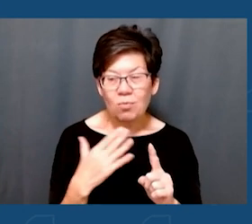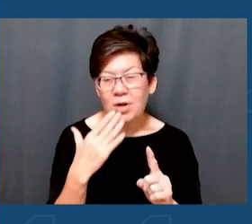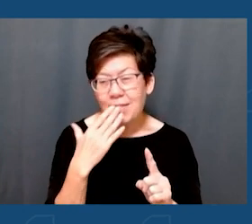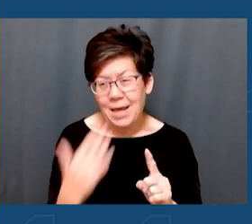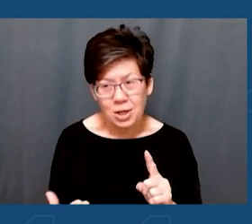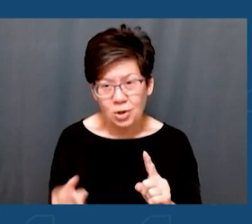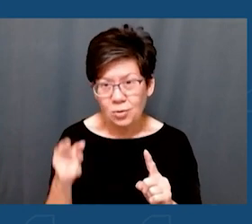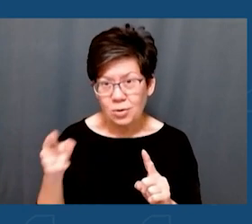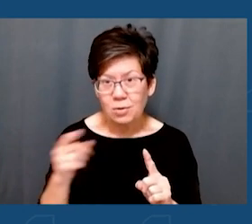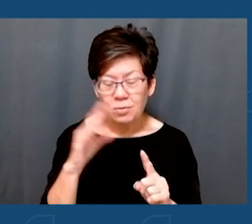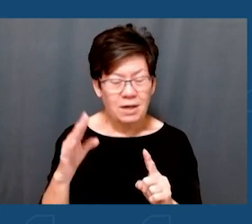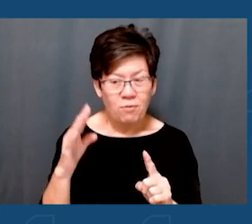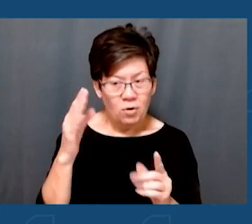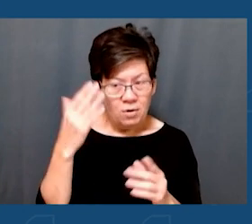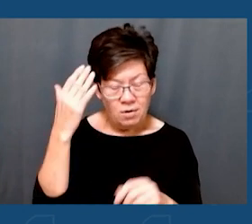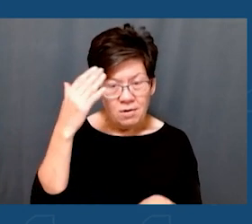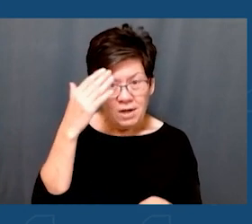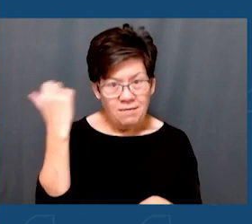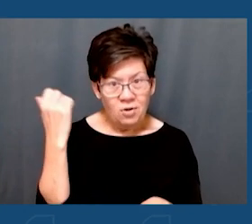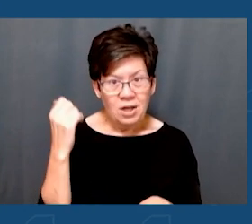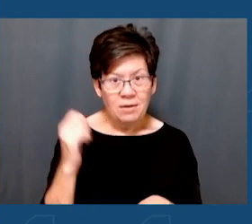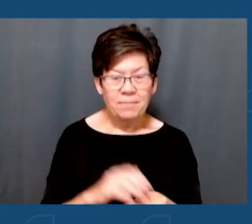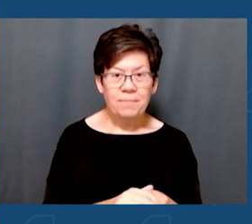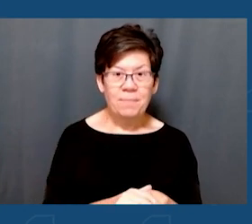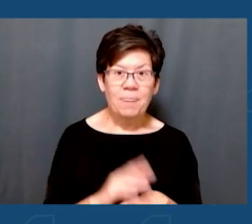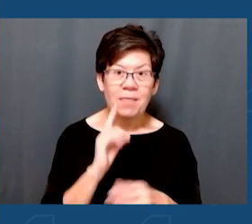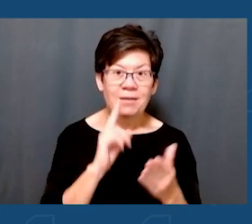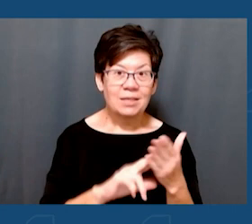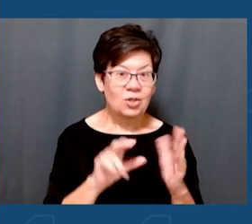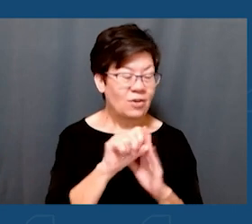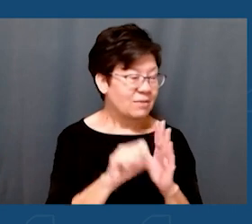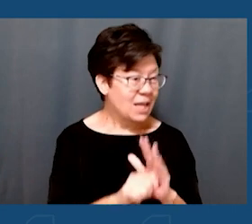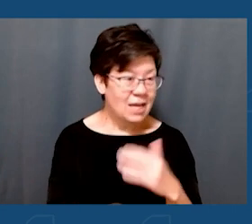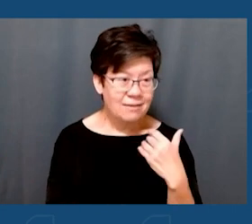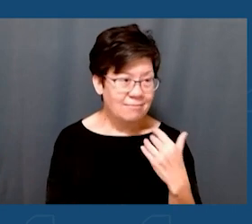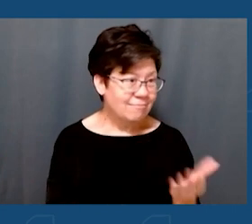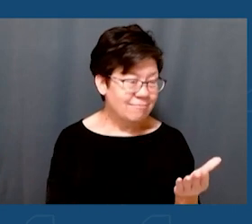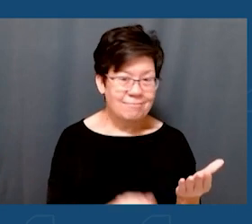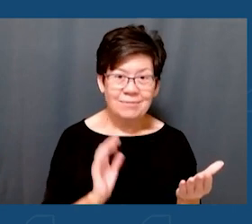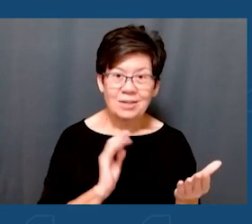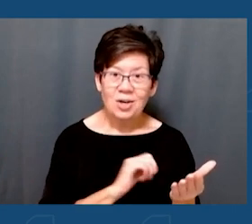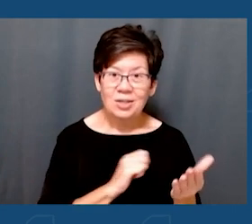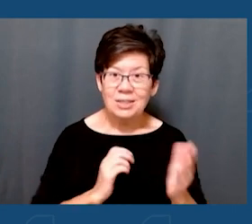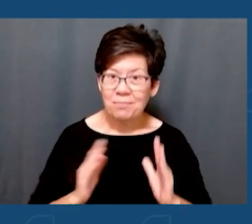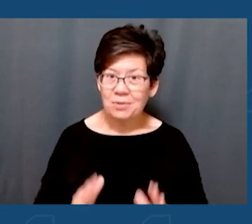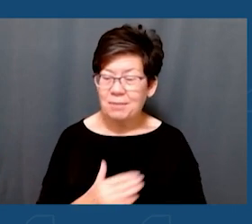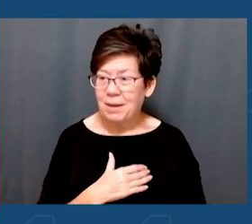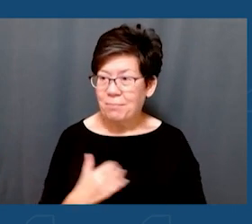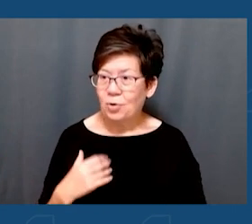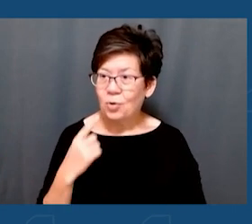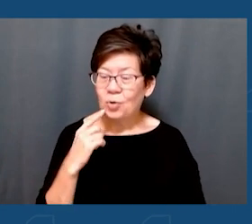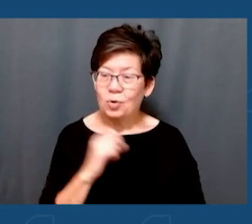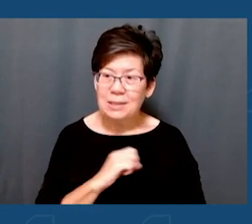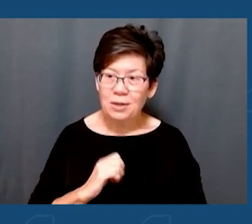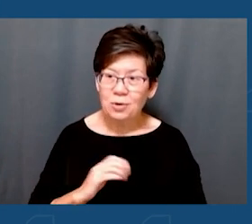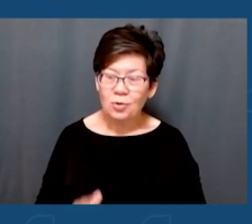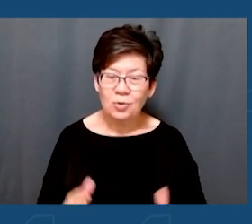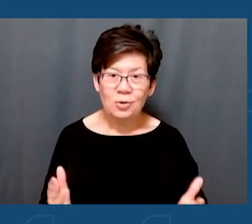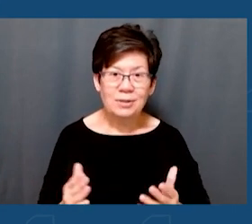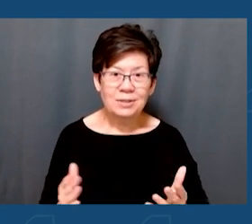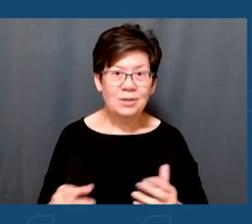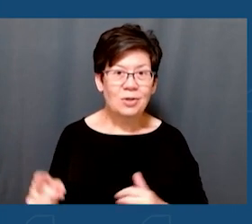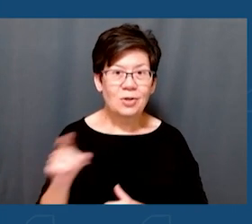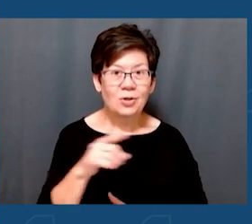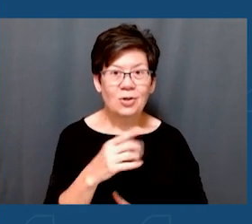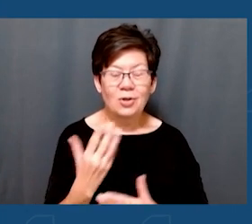not forget. Our Secretary of State, our Assembly members, our senators that were here, the foundations,